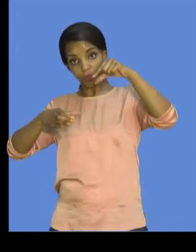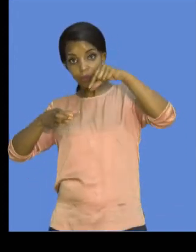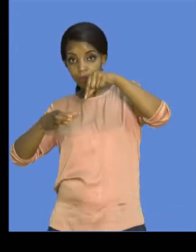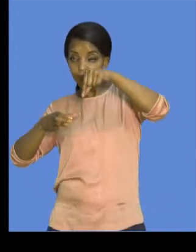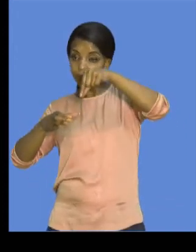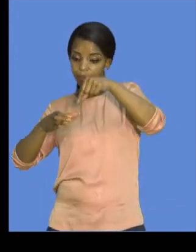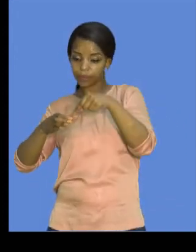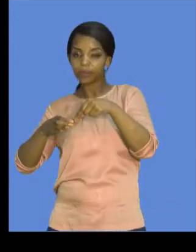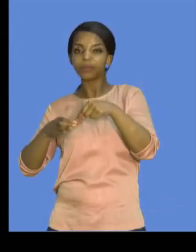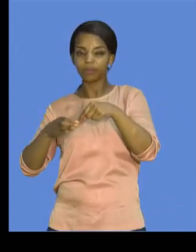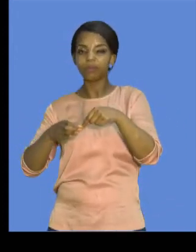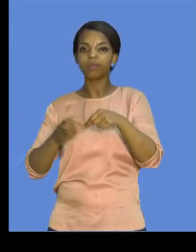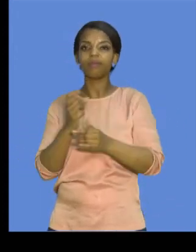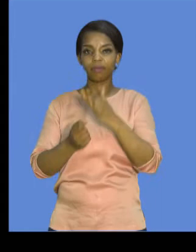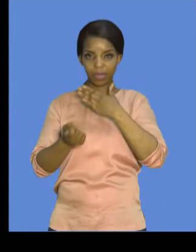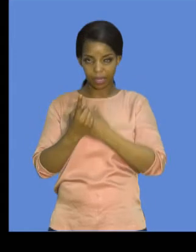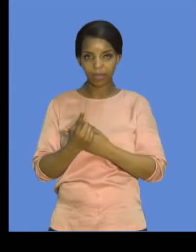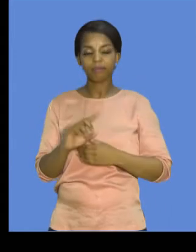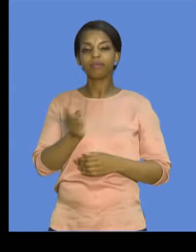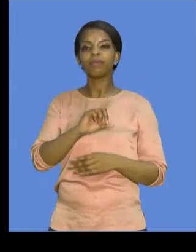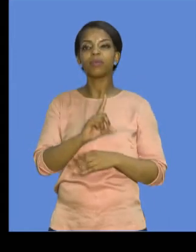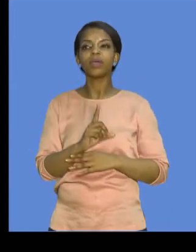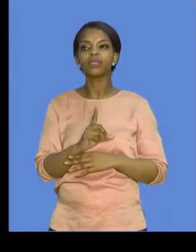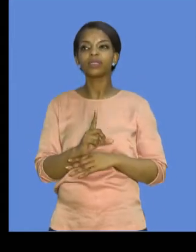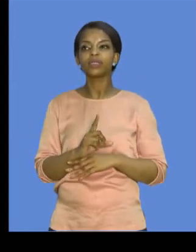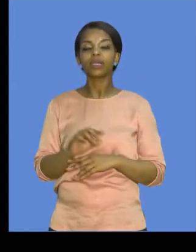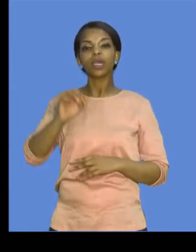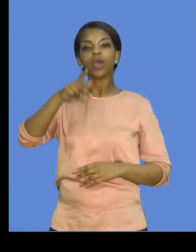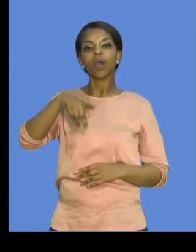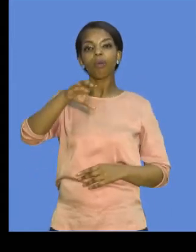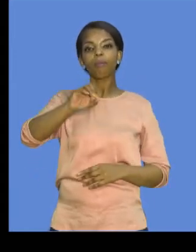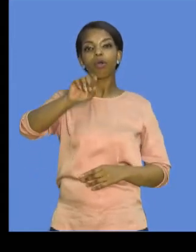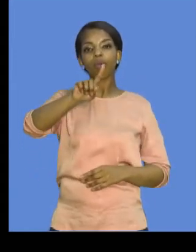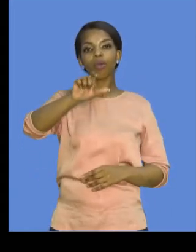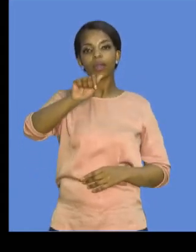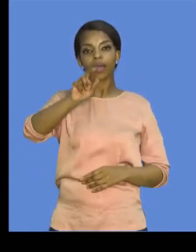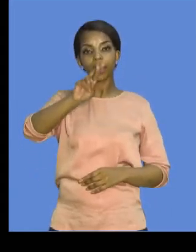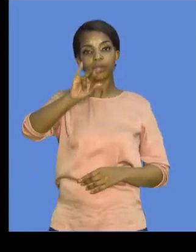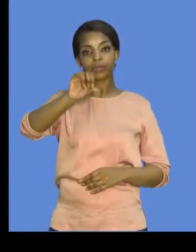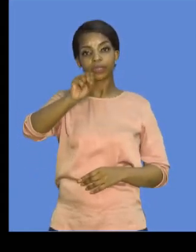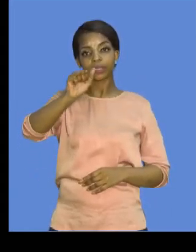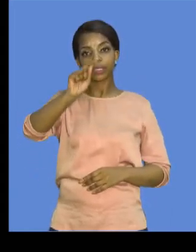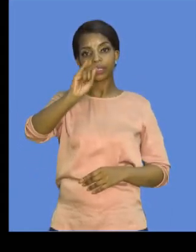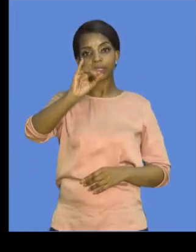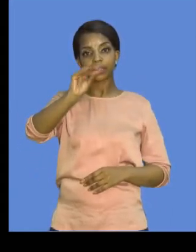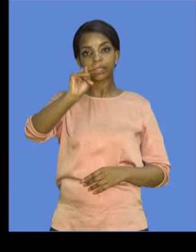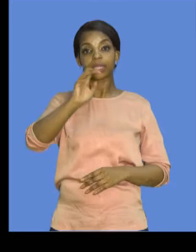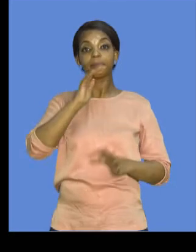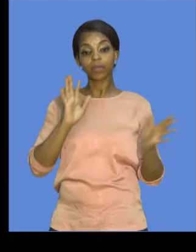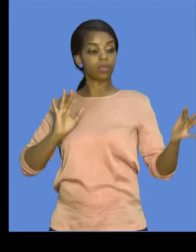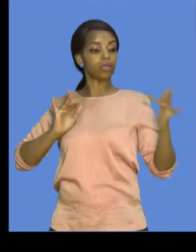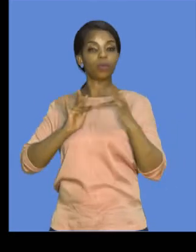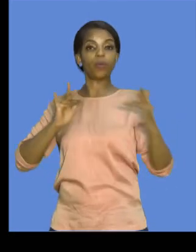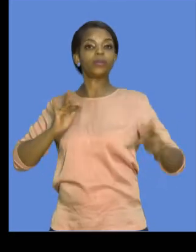touching, polarization does occur, okay? Right? There is polarization. Remember, if we don't make